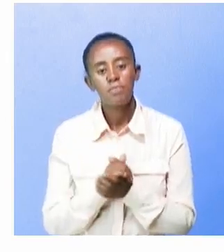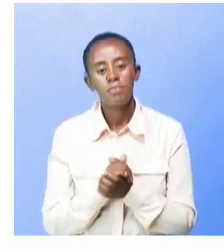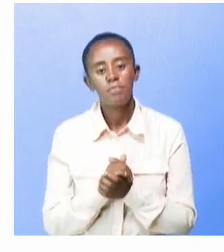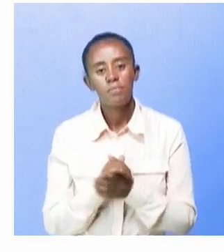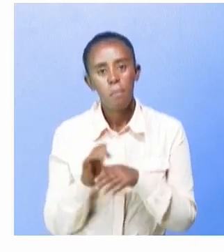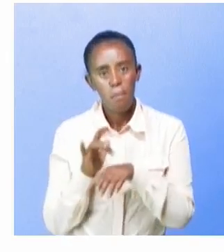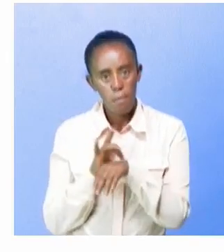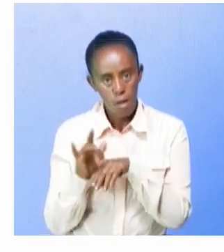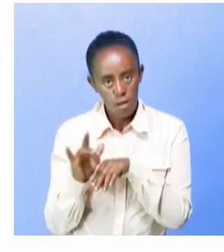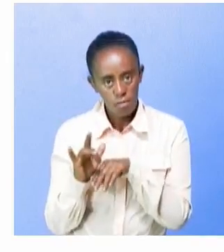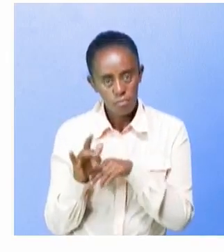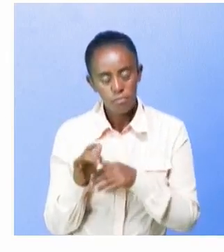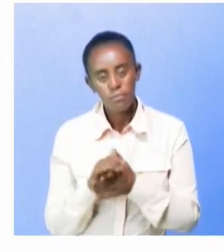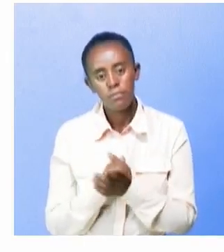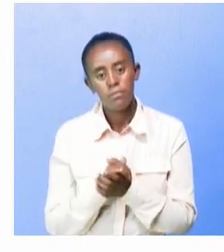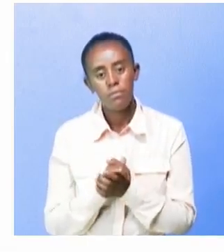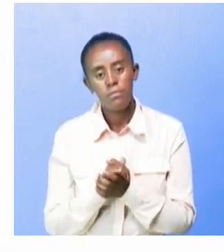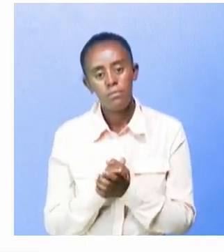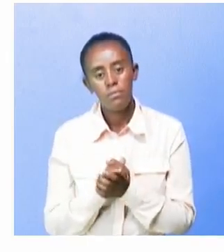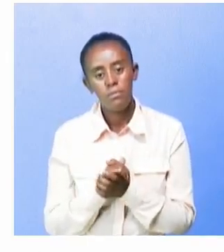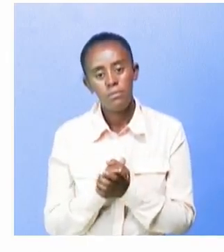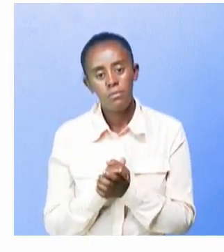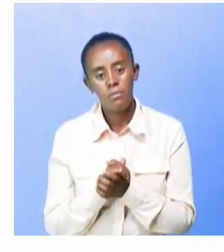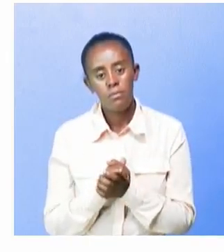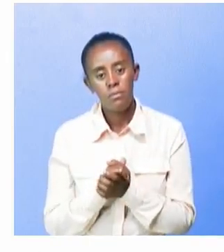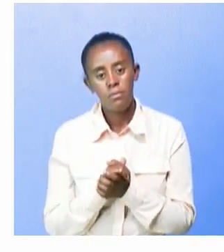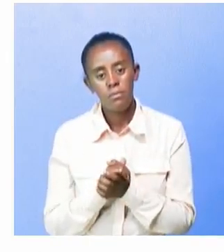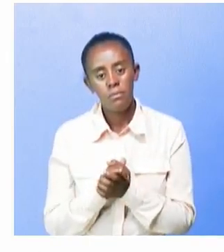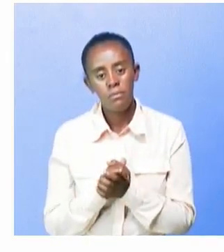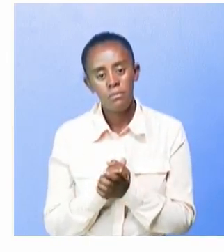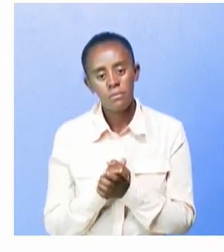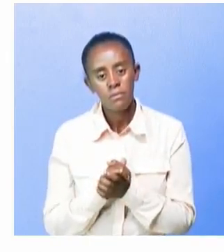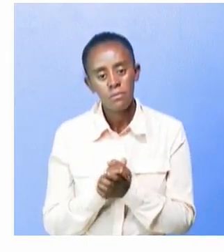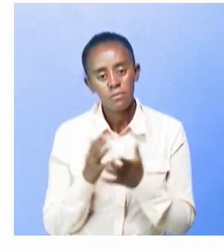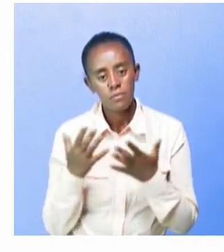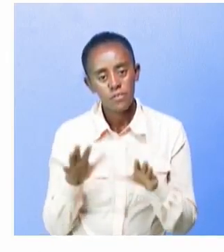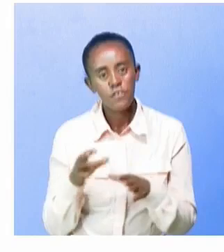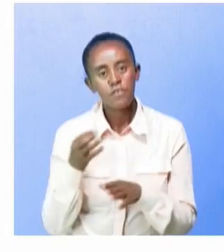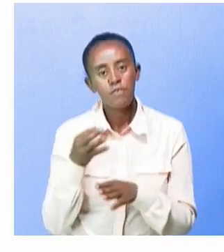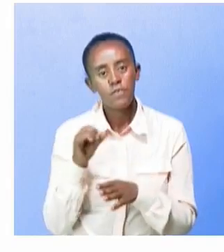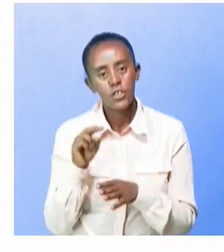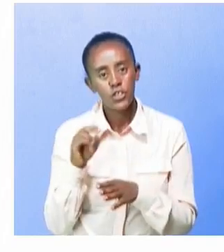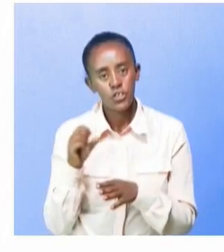blank space. Our verb is finish